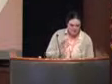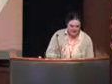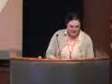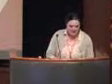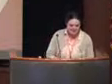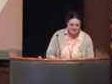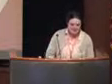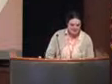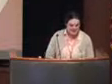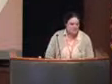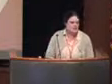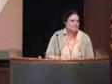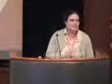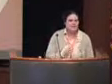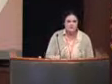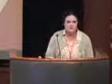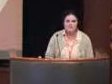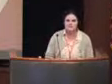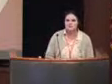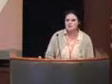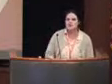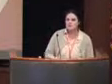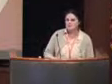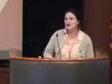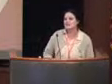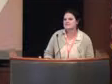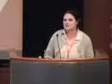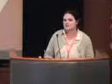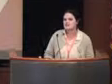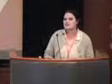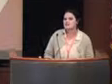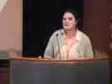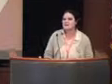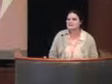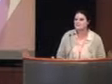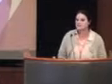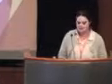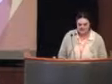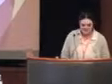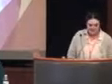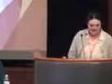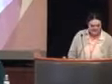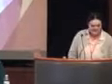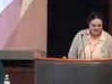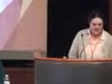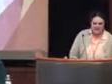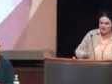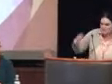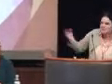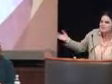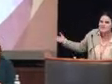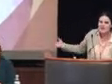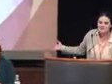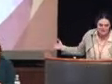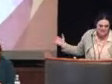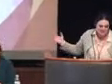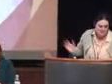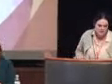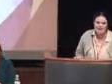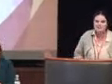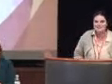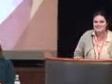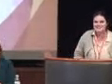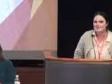the pathways and associations, what interventions work, what policy interventions might need to be put into place. And we have a few examples of those